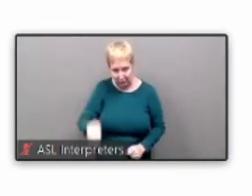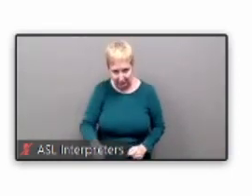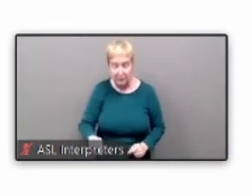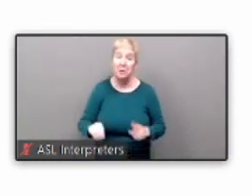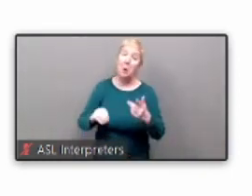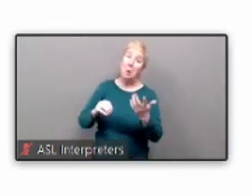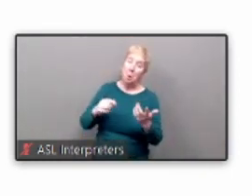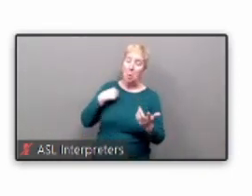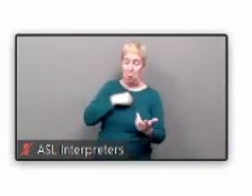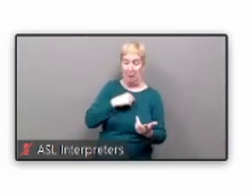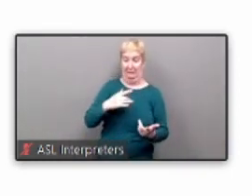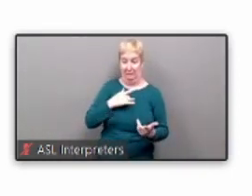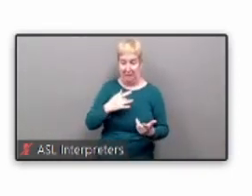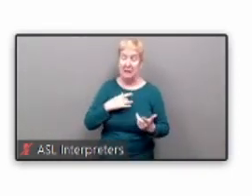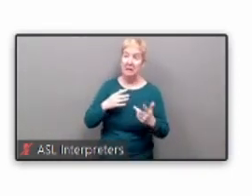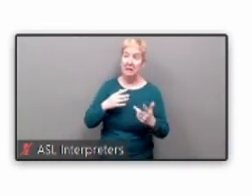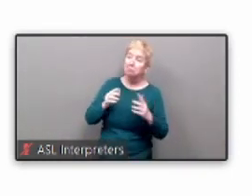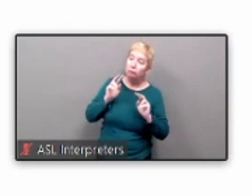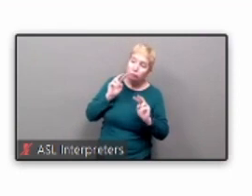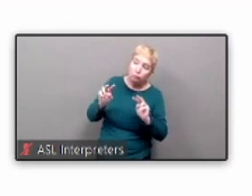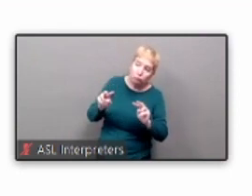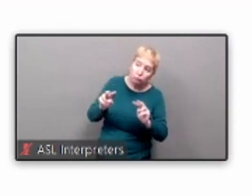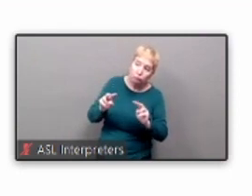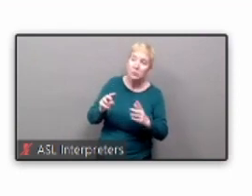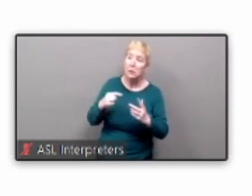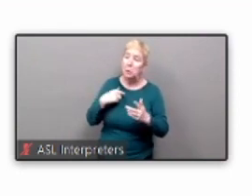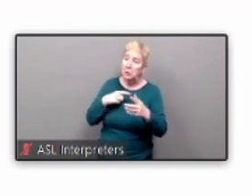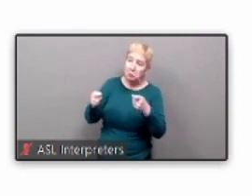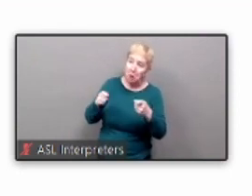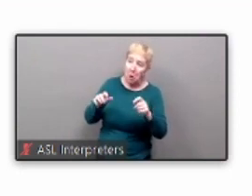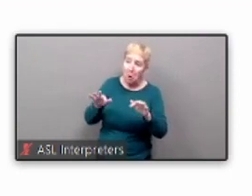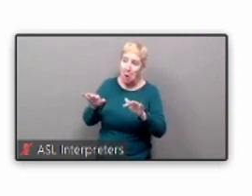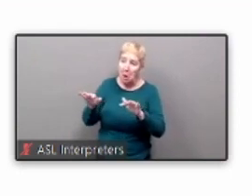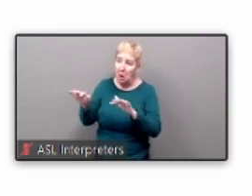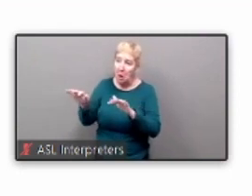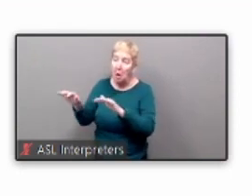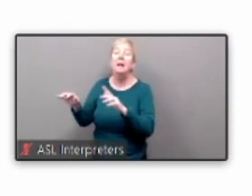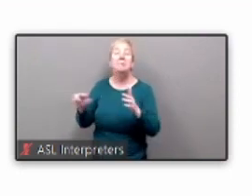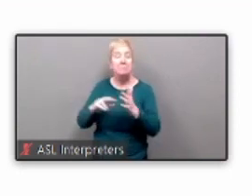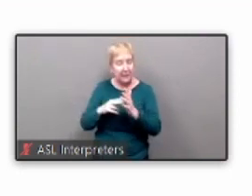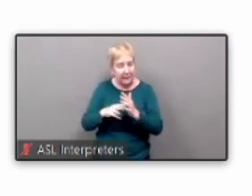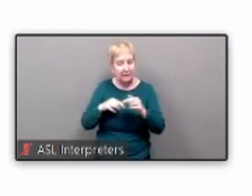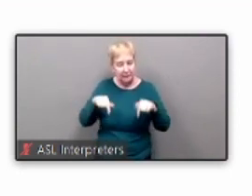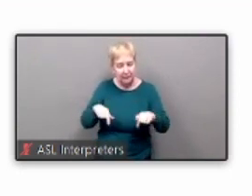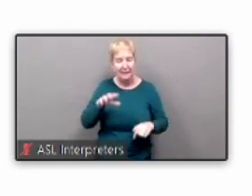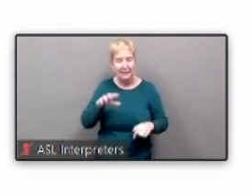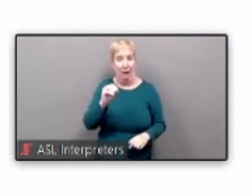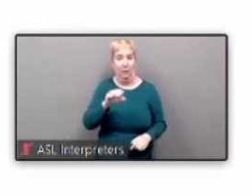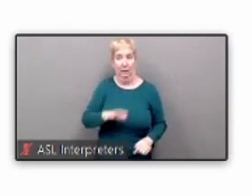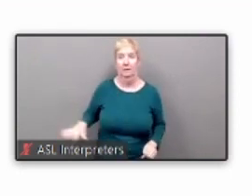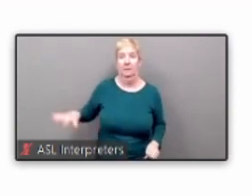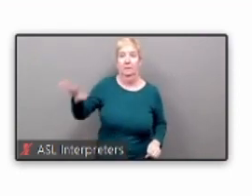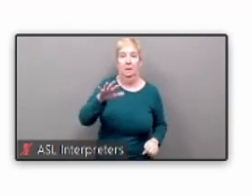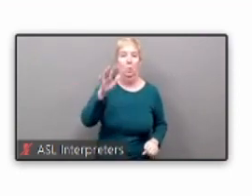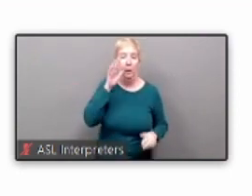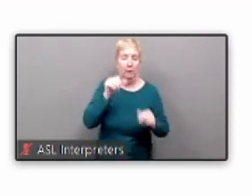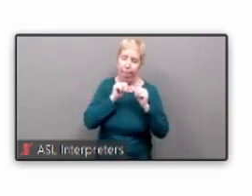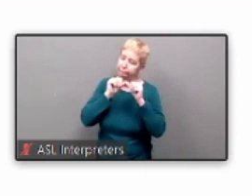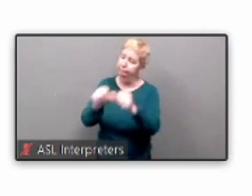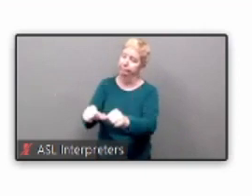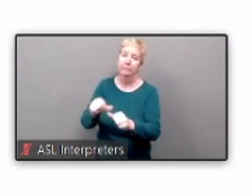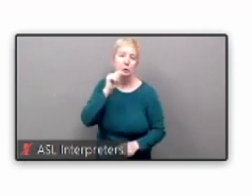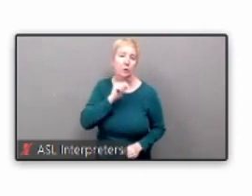outlook with respect to new virus cases, counties will remain at the turquoise level, barring any